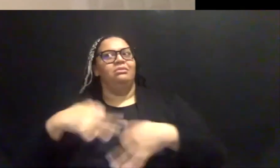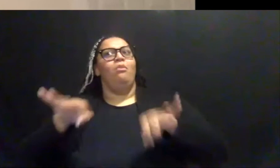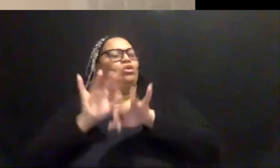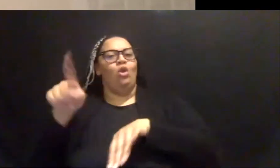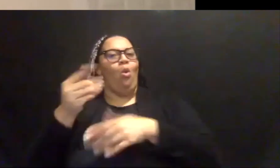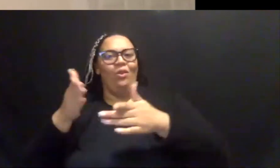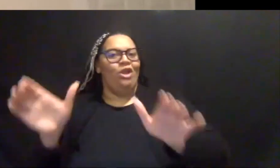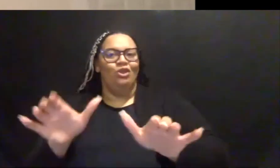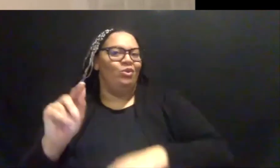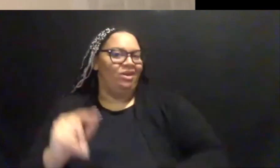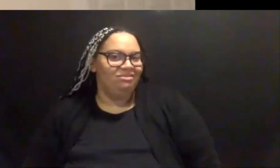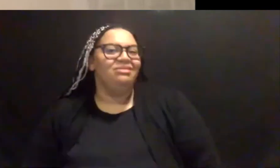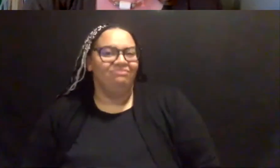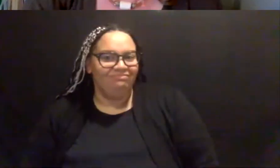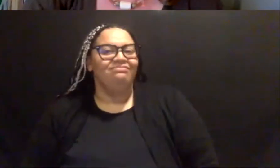go. Yeah.